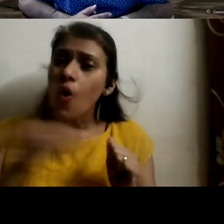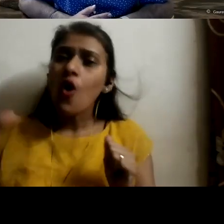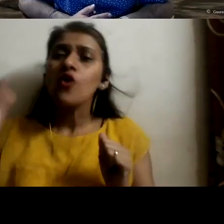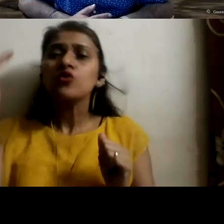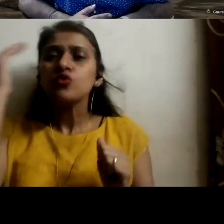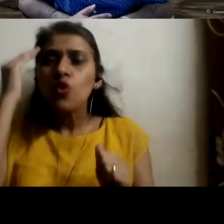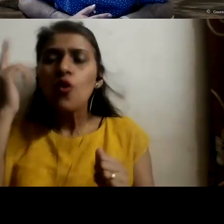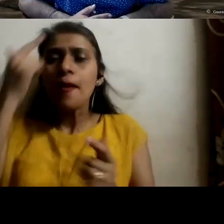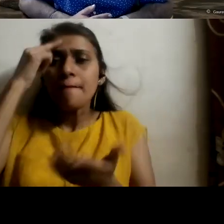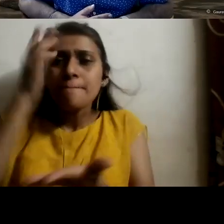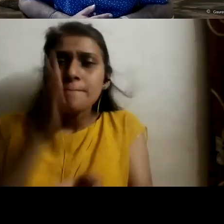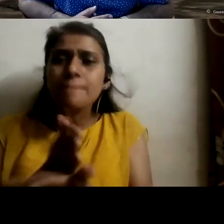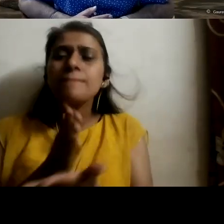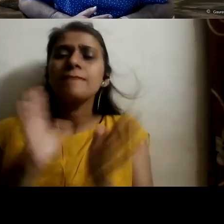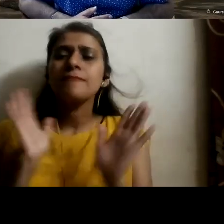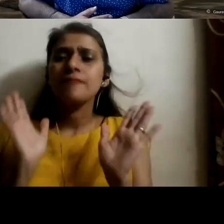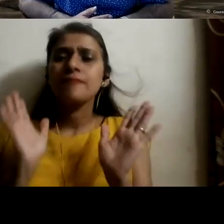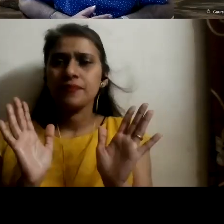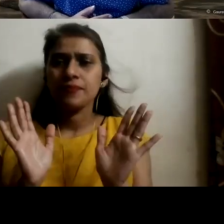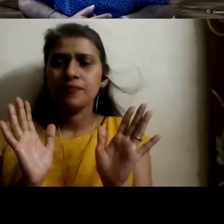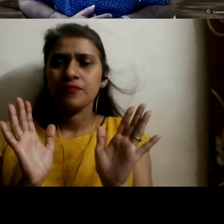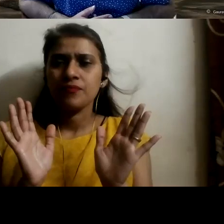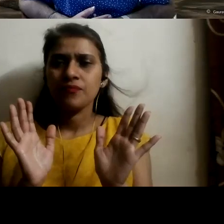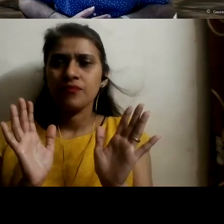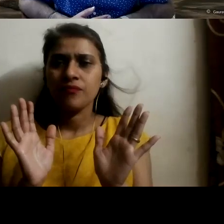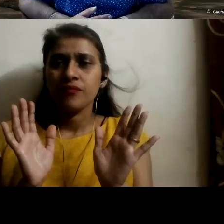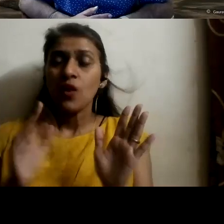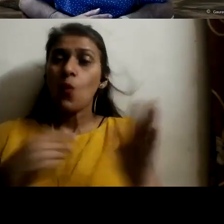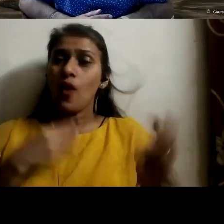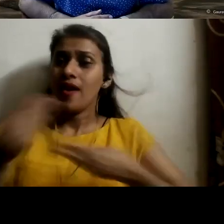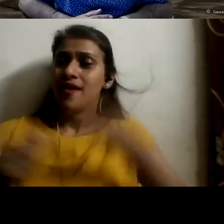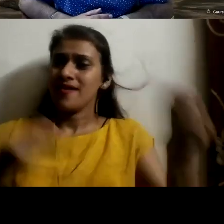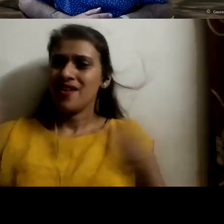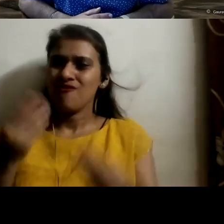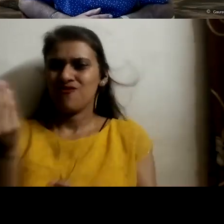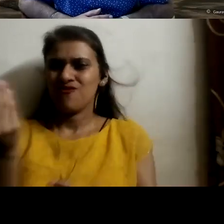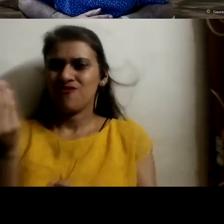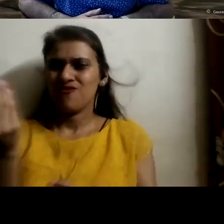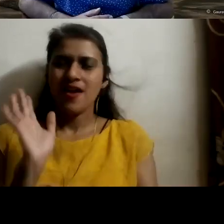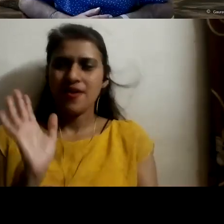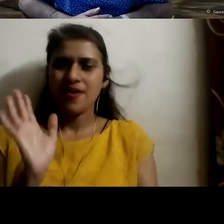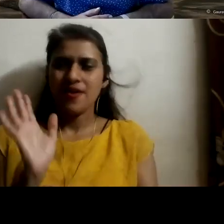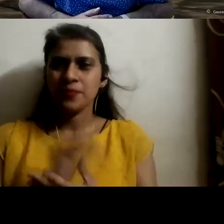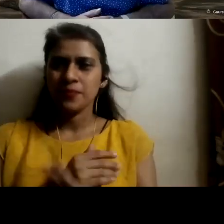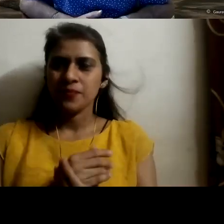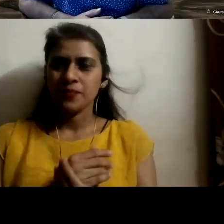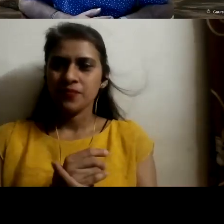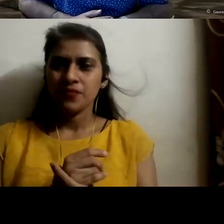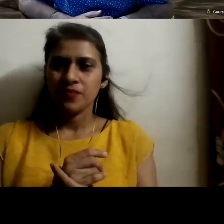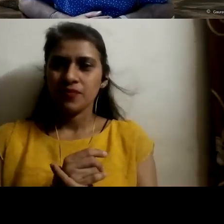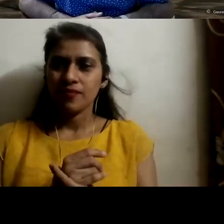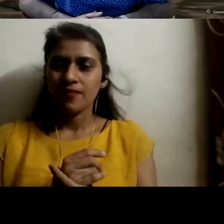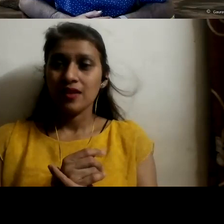I believe, because only then we can provide both these things, either a design which